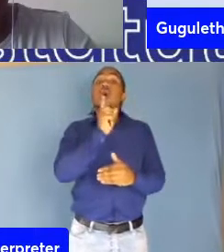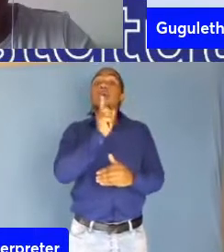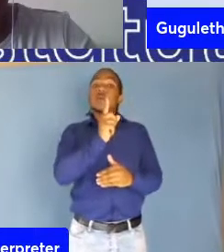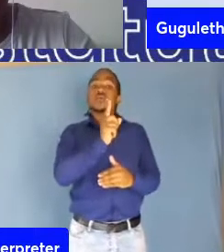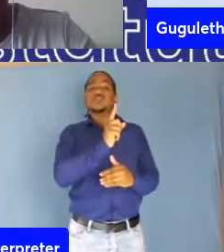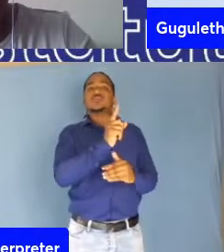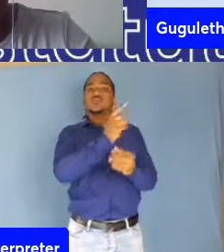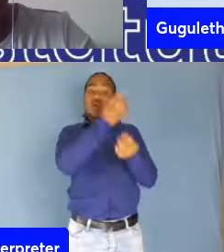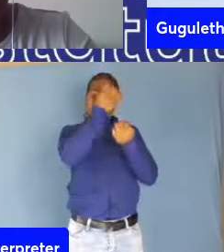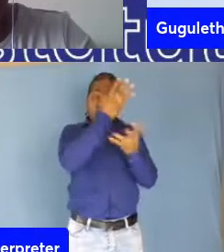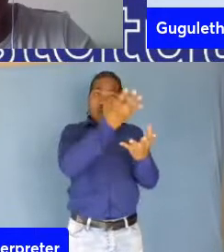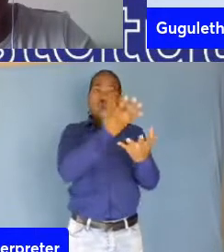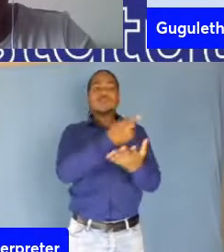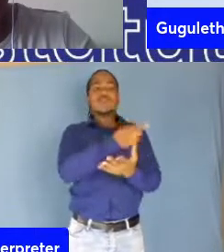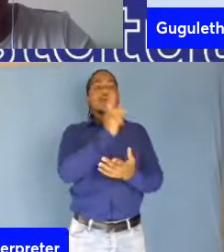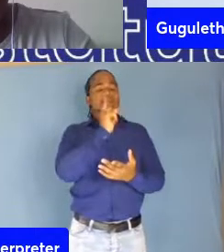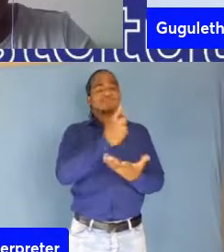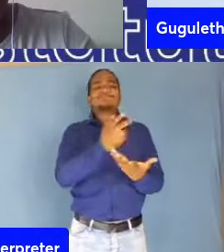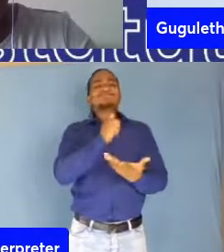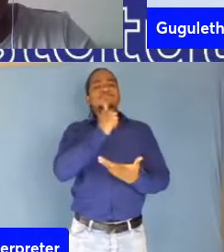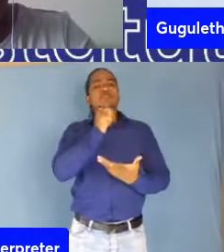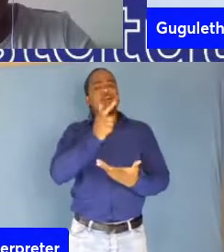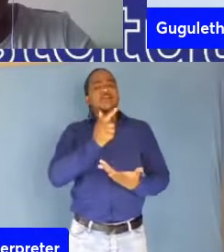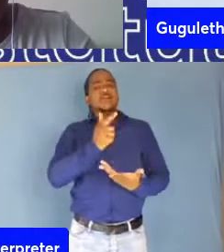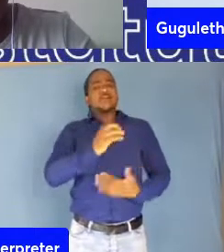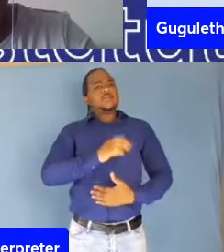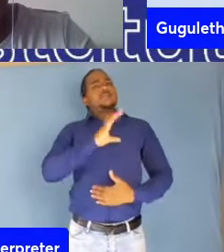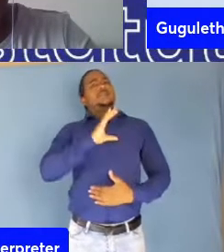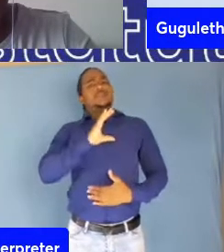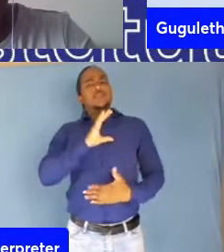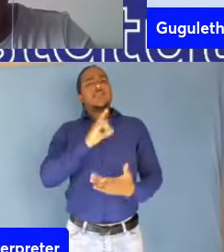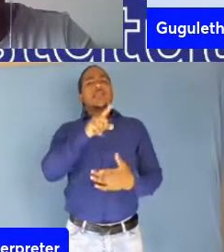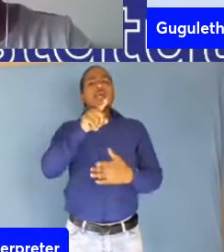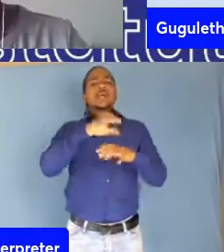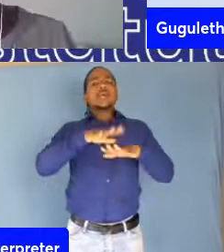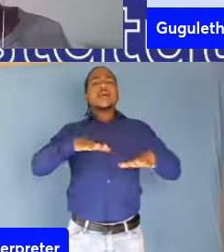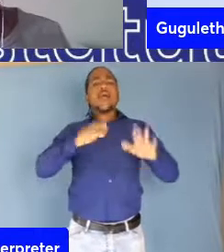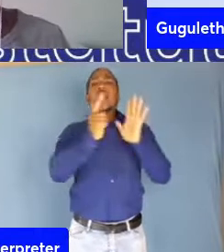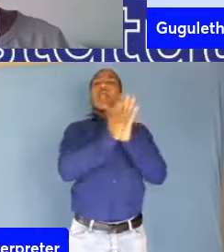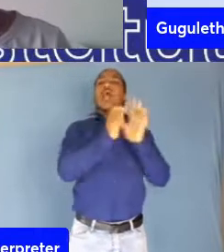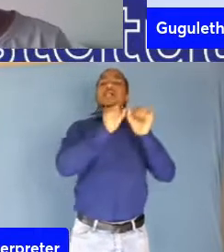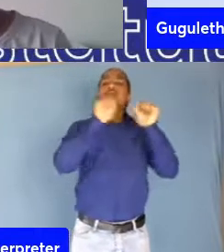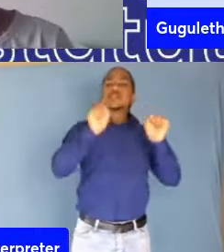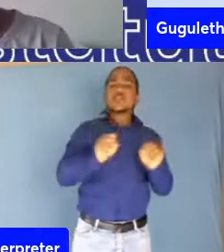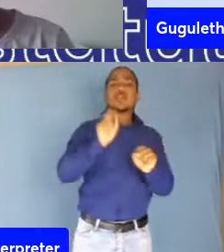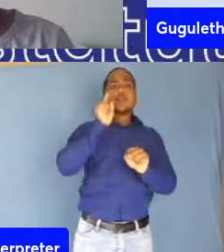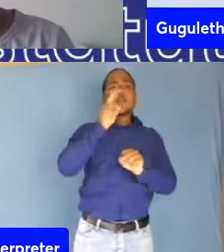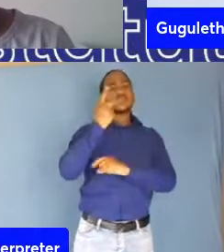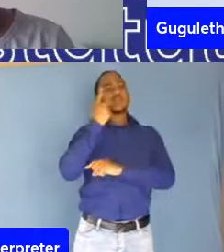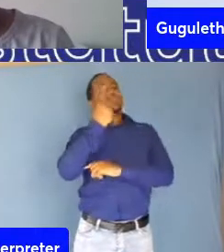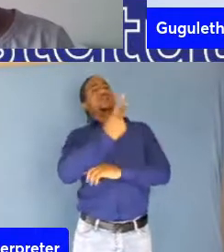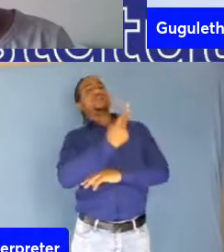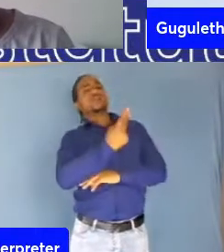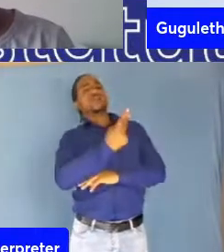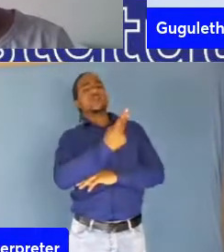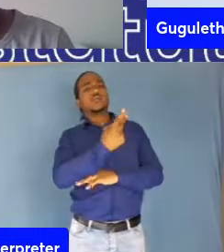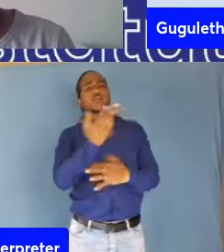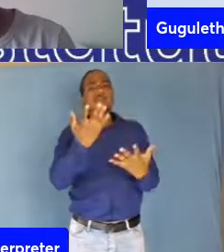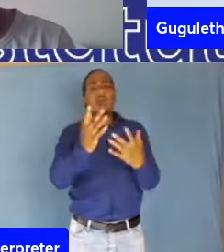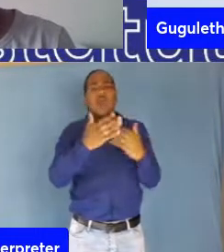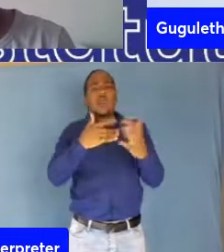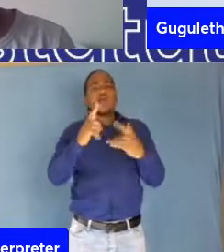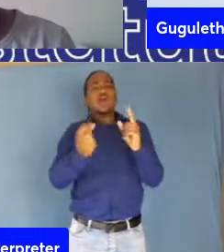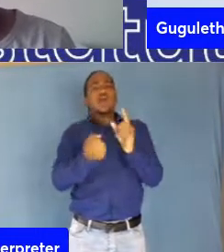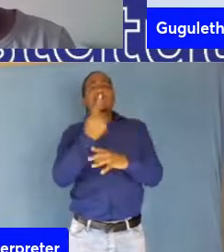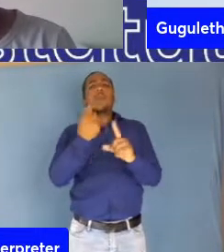are worthy of being recognized by the legal system. They are worthy of being recognized from their violation, and that